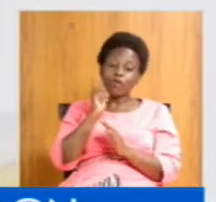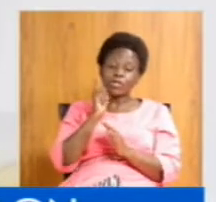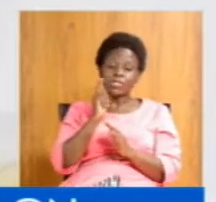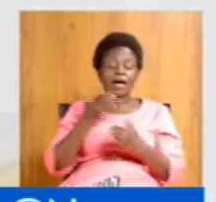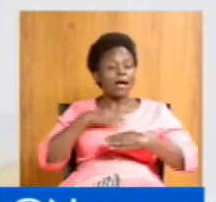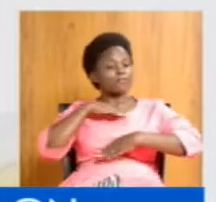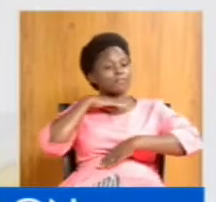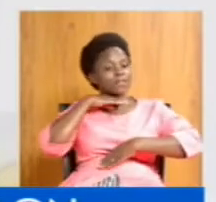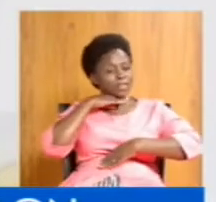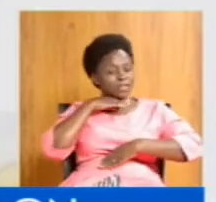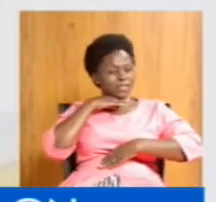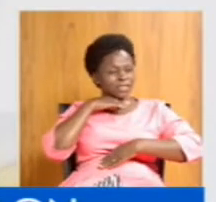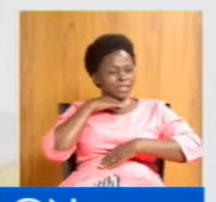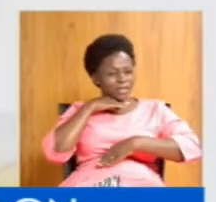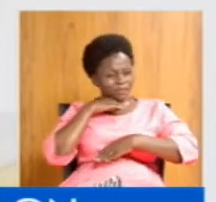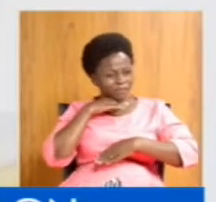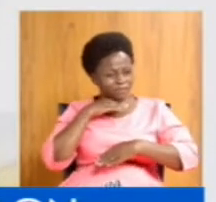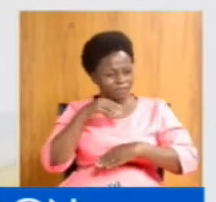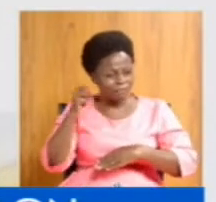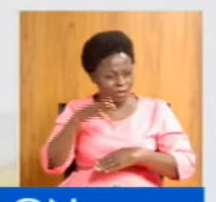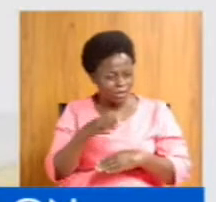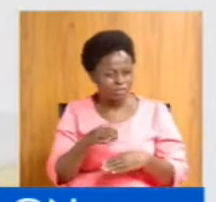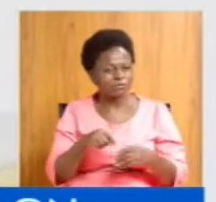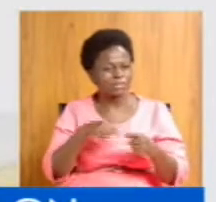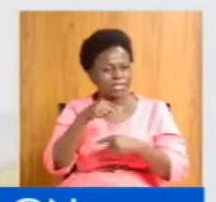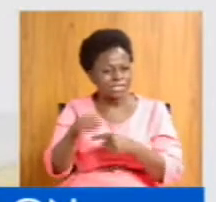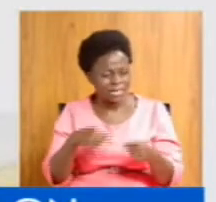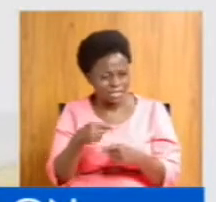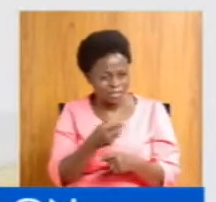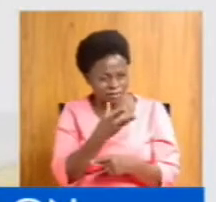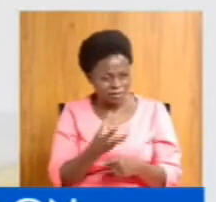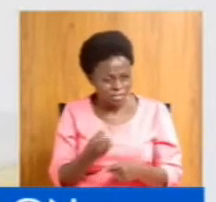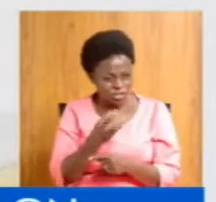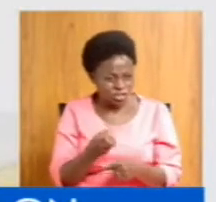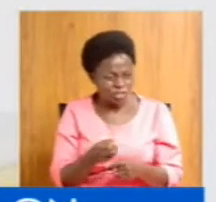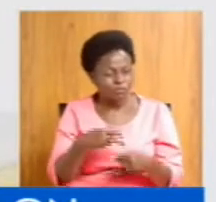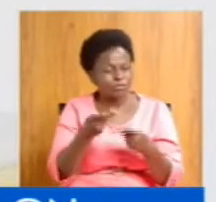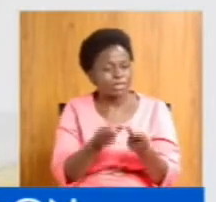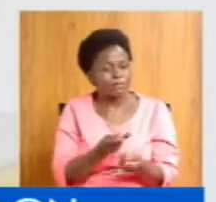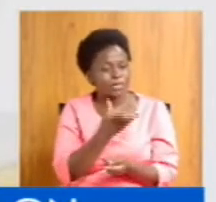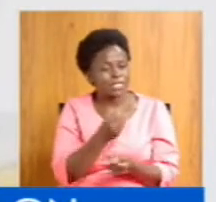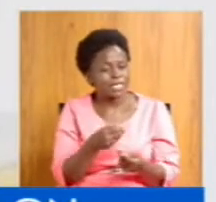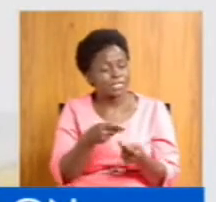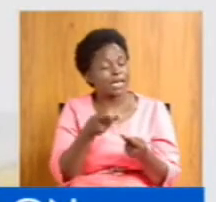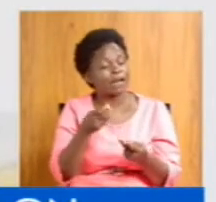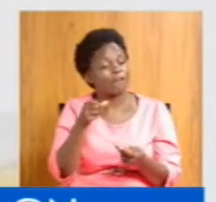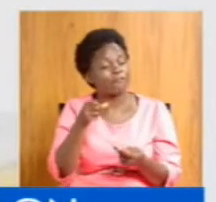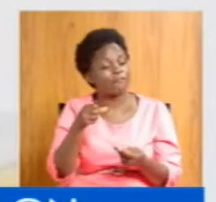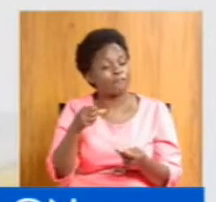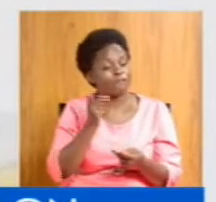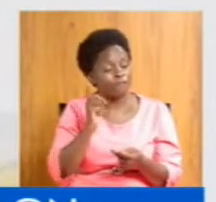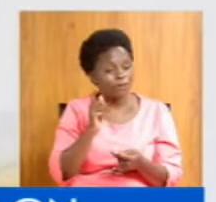enough milliampire to be able to sustain the charge that they received from whichever place that they charge their phones. The milliampire is the